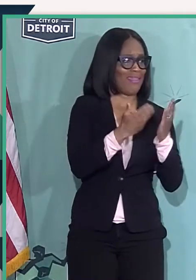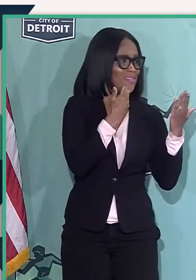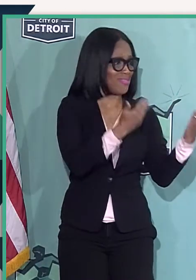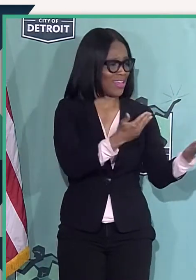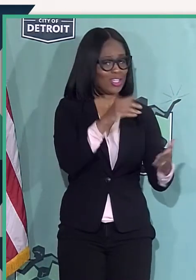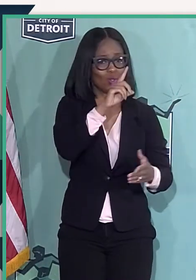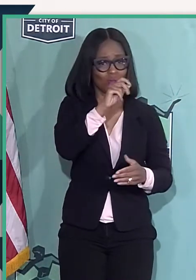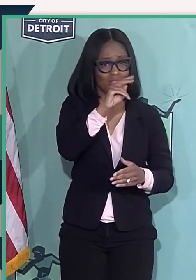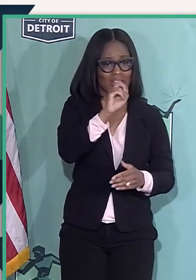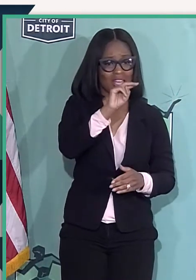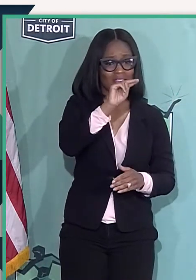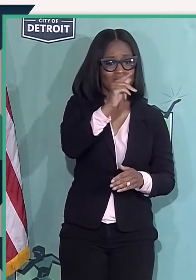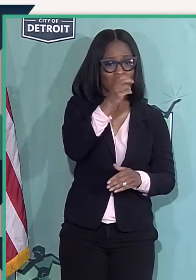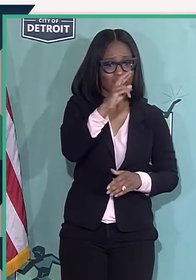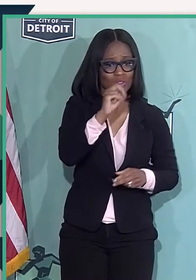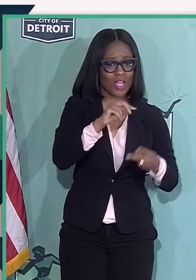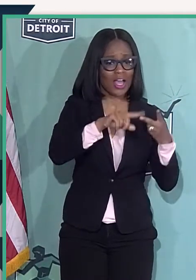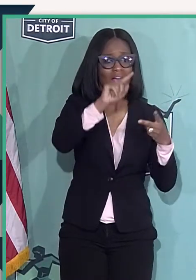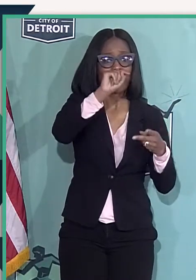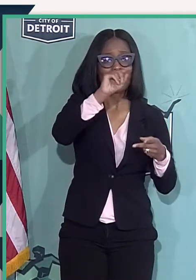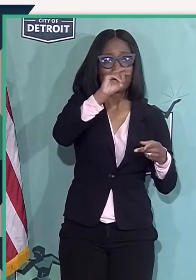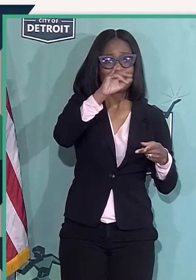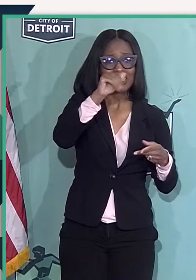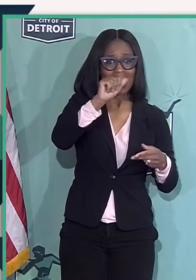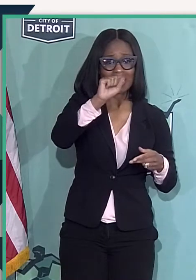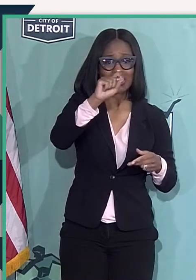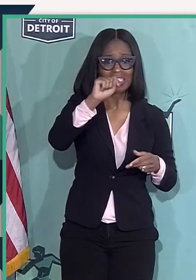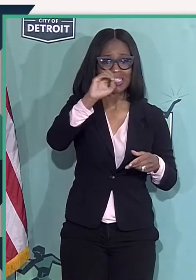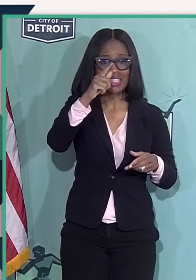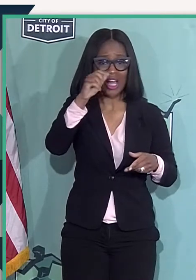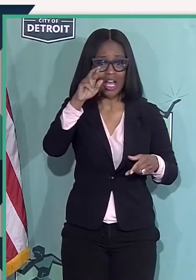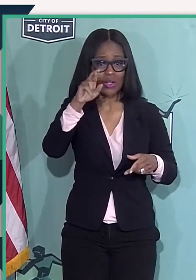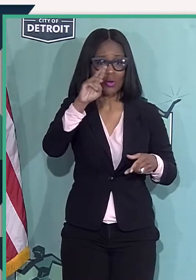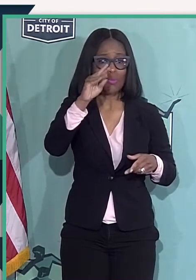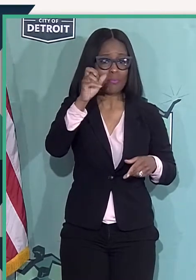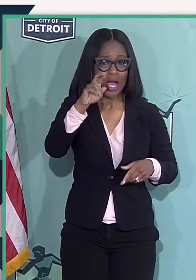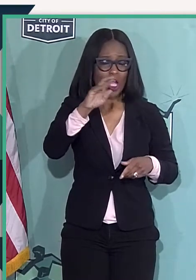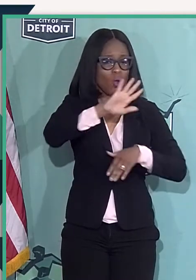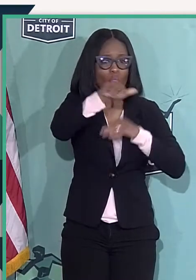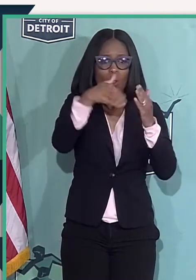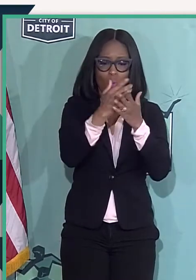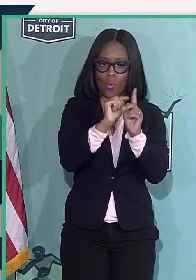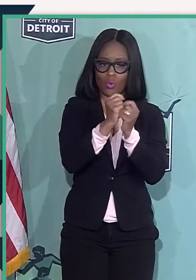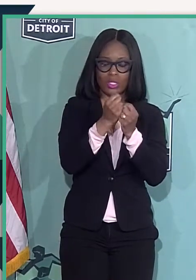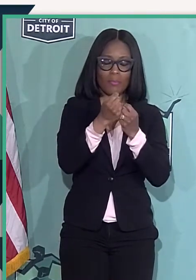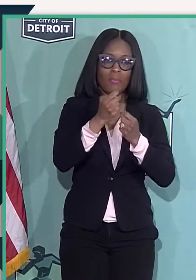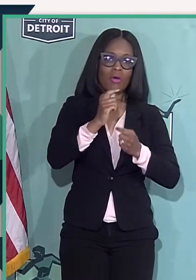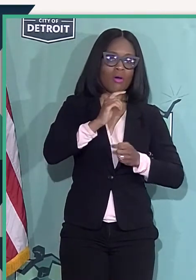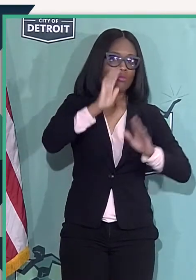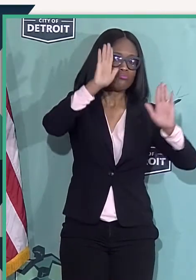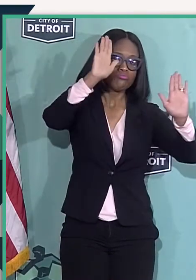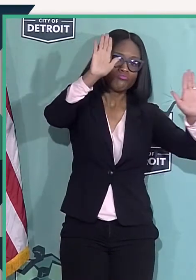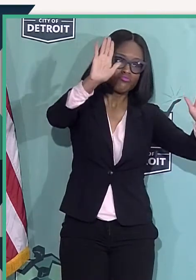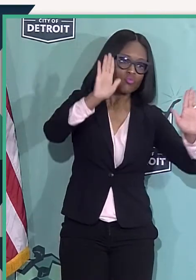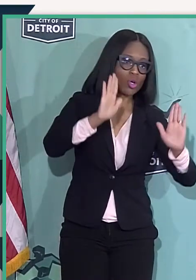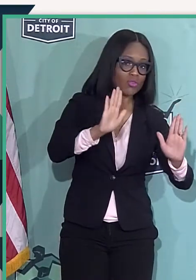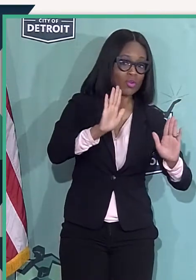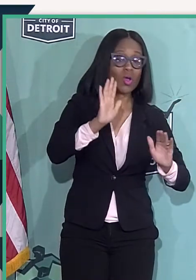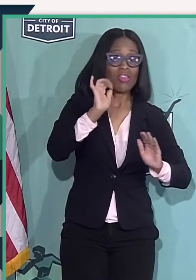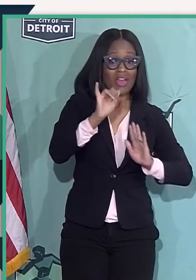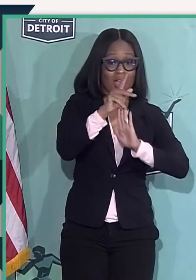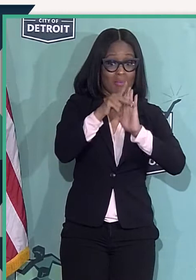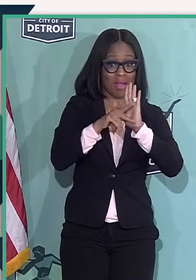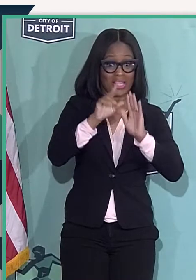Masseron, Tanya Stoudemeyer, Donnie Johnson, their whole team. They are absolutely amazing. Our Legislative Policy Division,